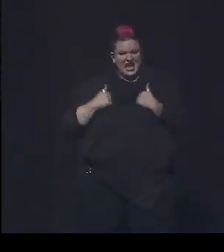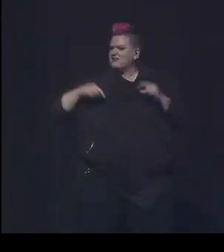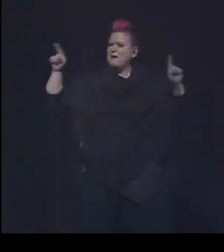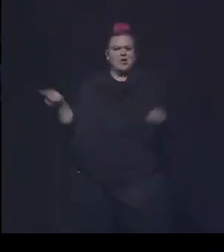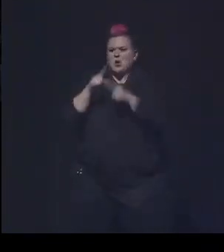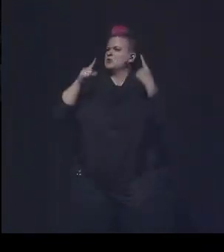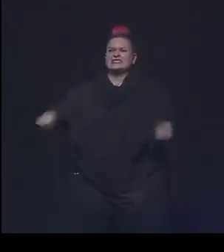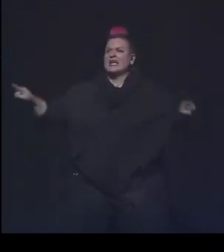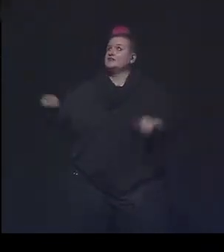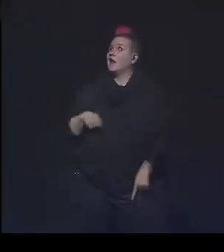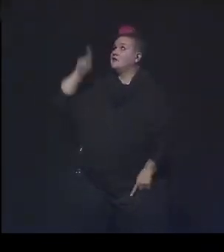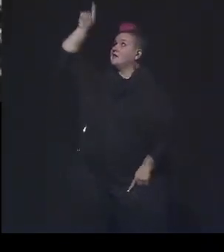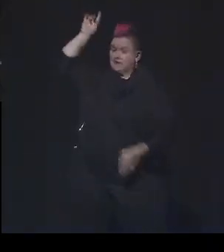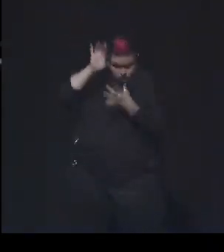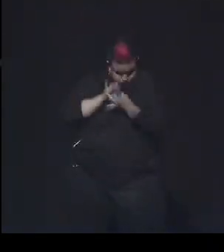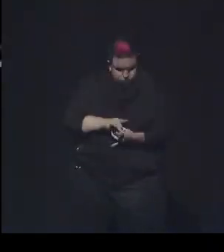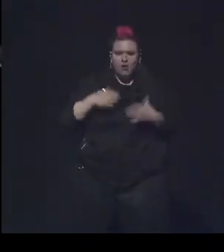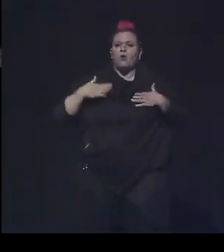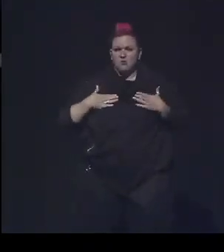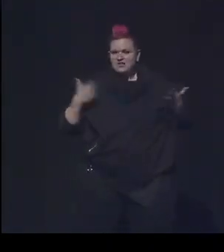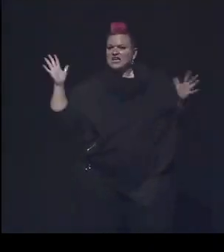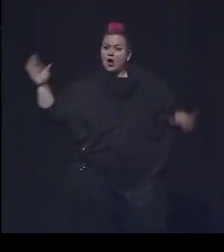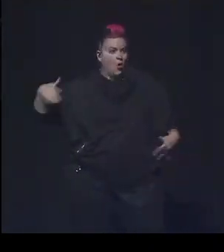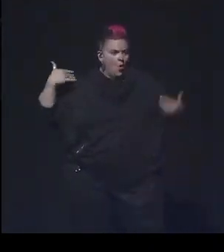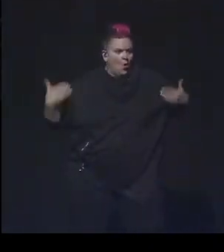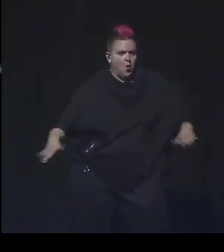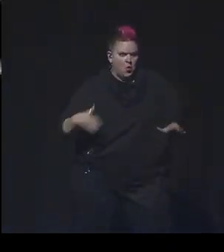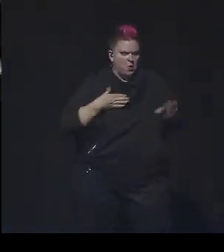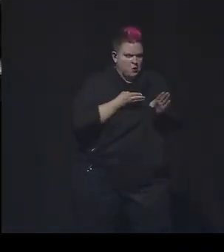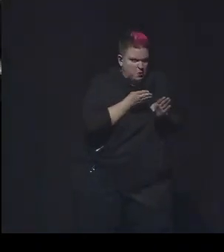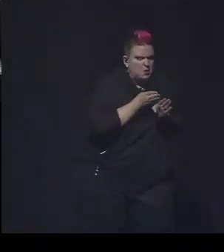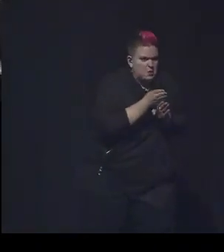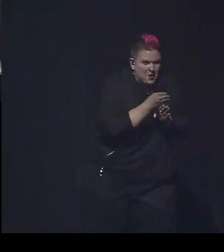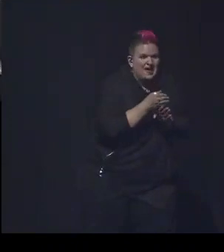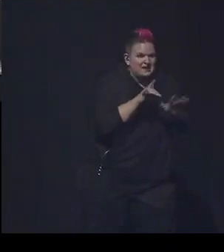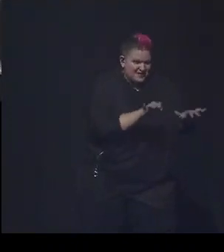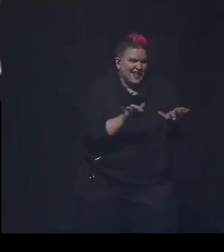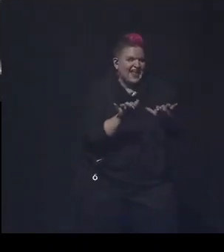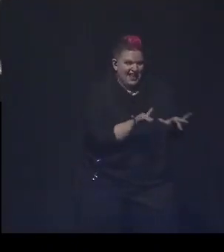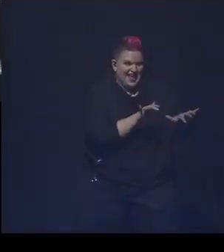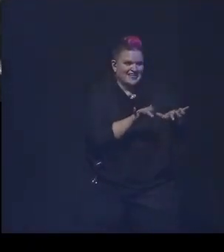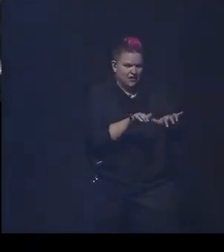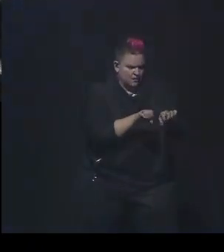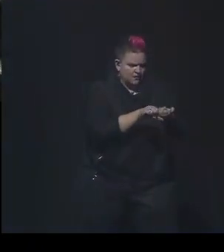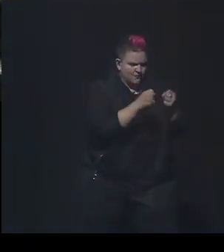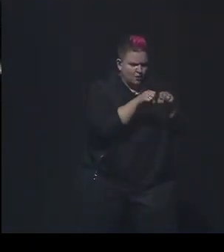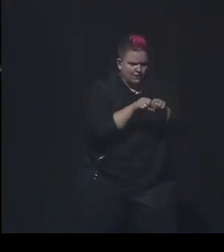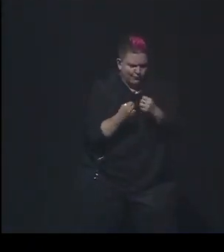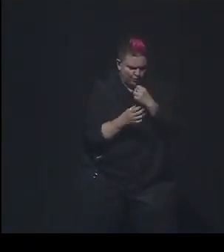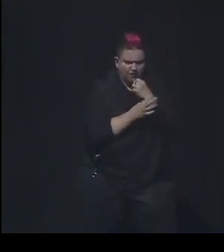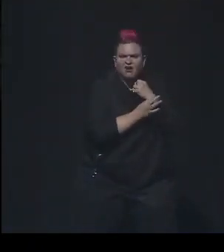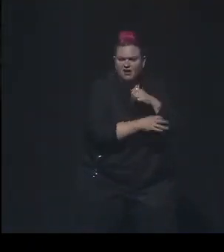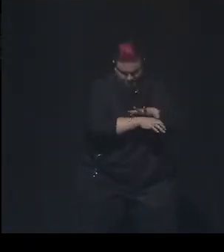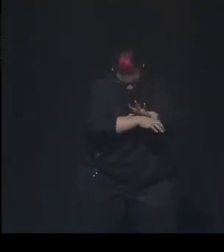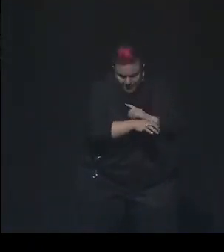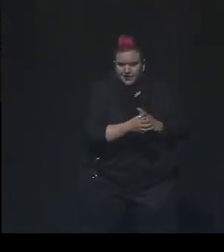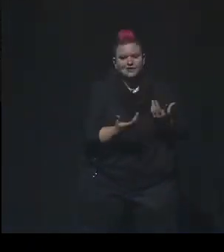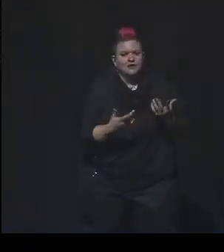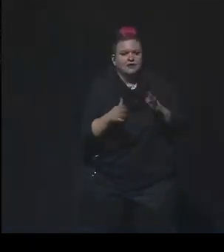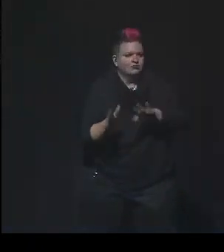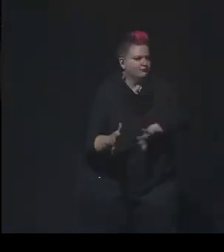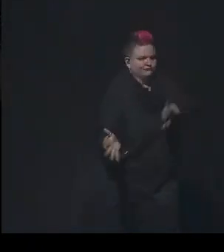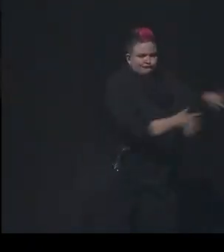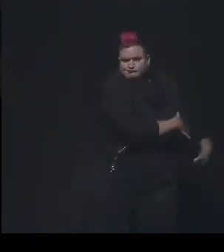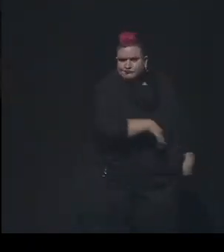notes all in my head, the notes I said. A wild journey, those notes led. Started with piano. Broke my arms once or twice. Couldn't play,